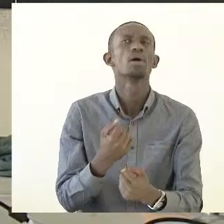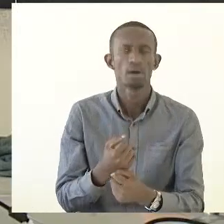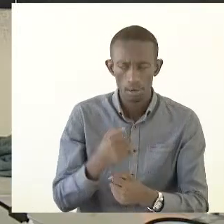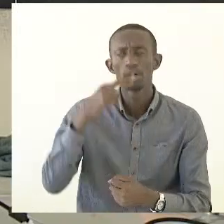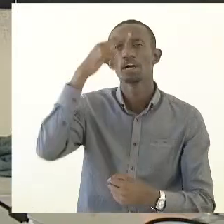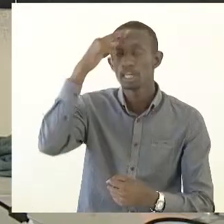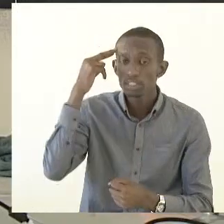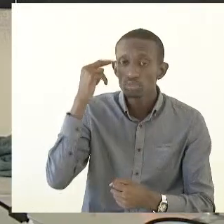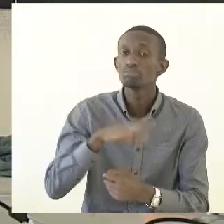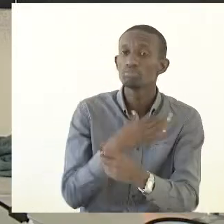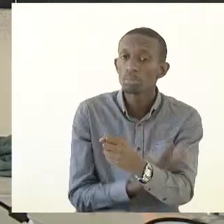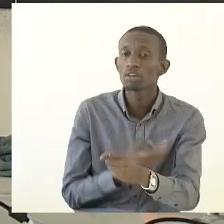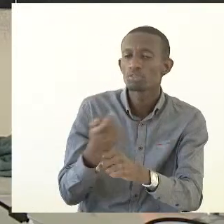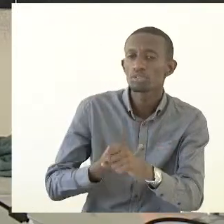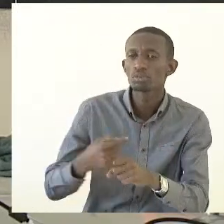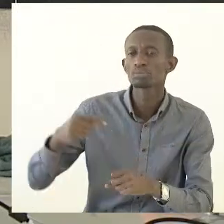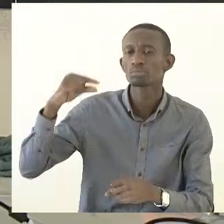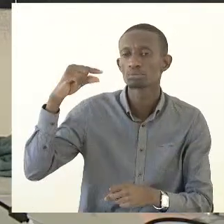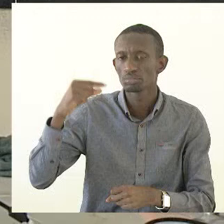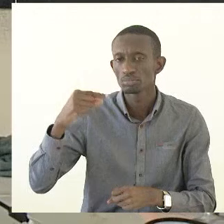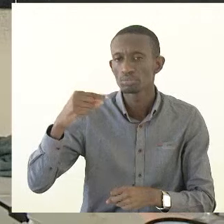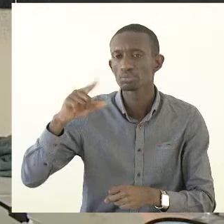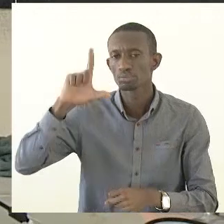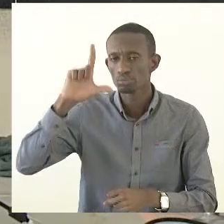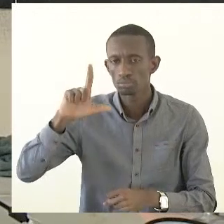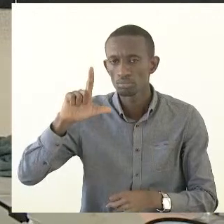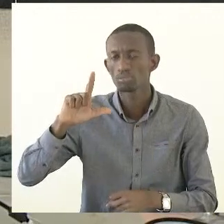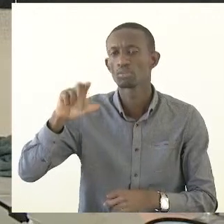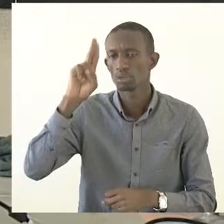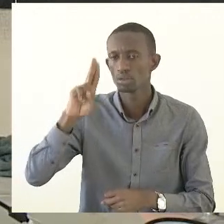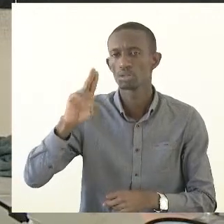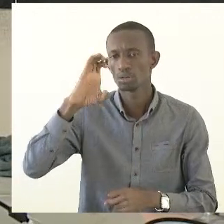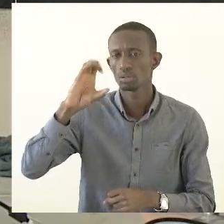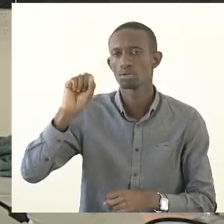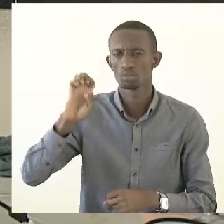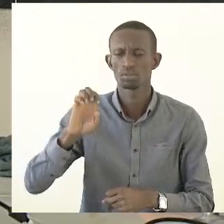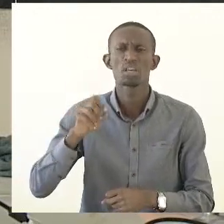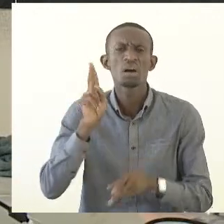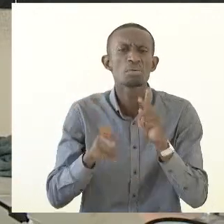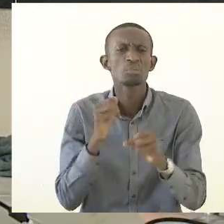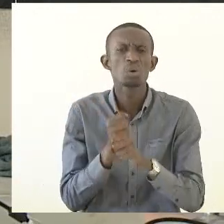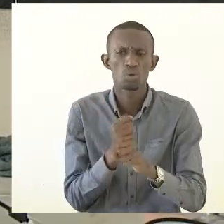to the people who are doing more exercise, athletics. They